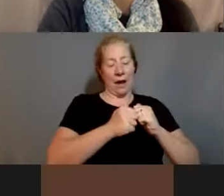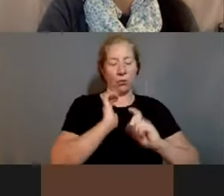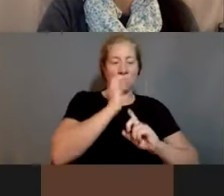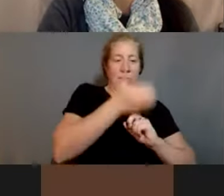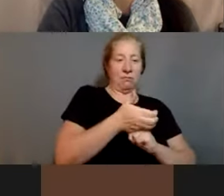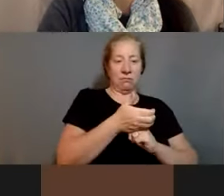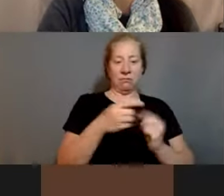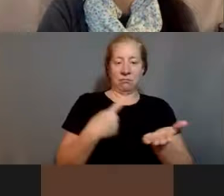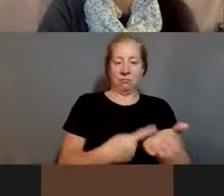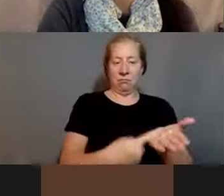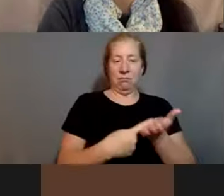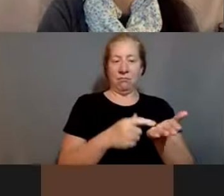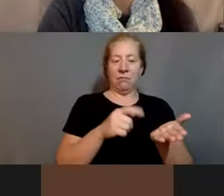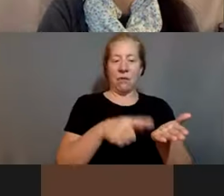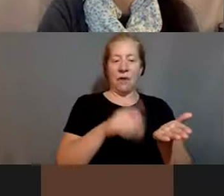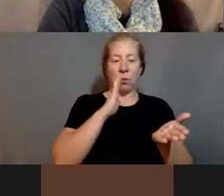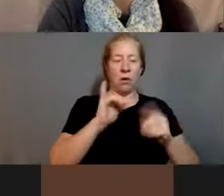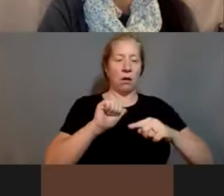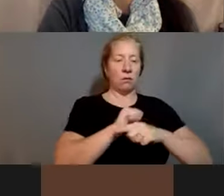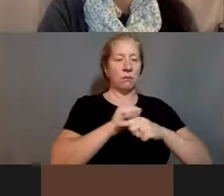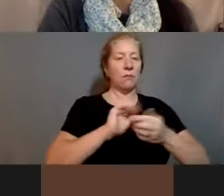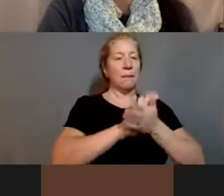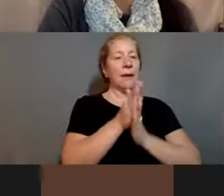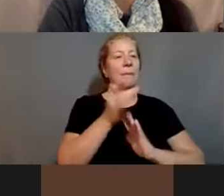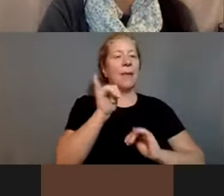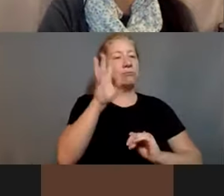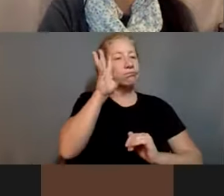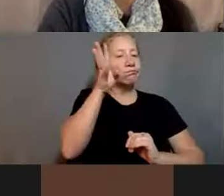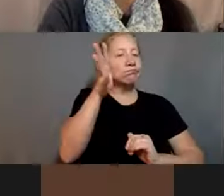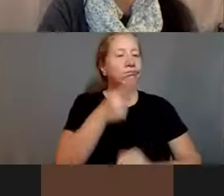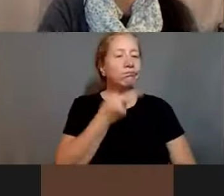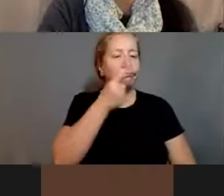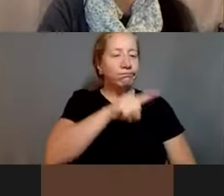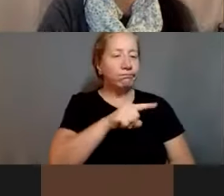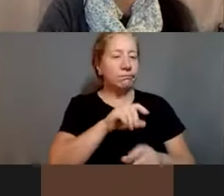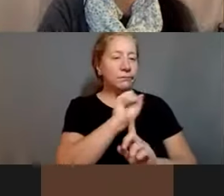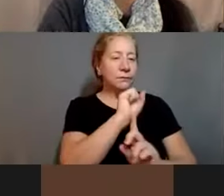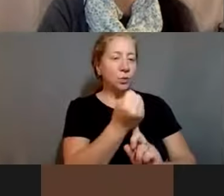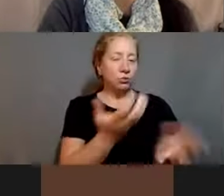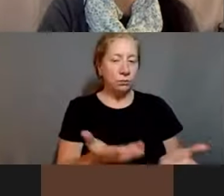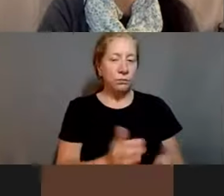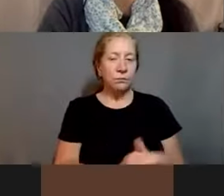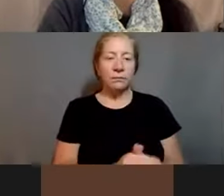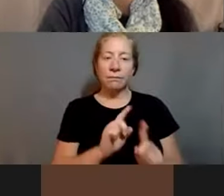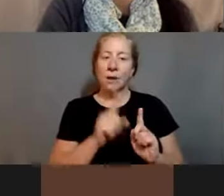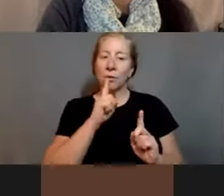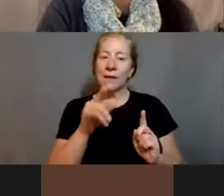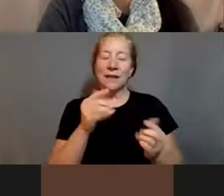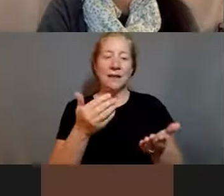and have opportunities for them to to do a simulation. But other than that, it's going to be trial and